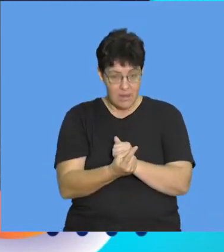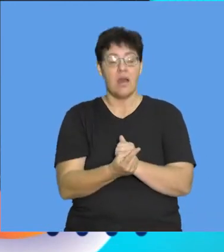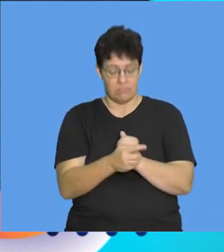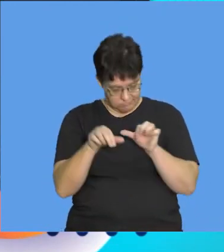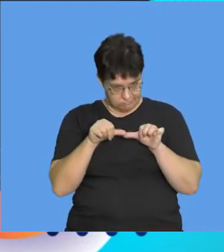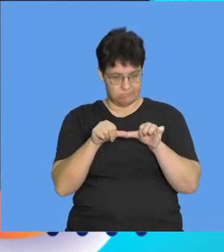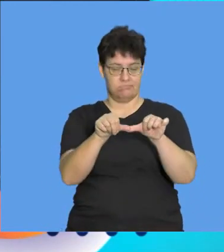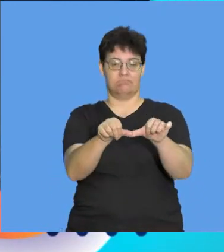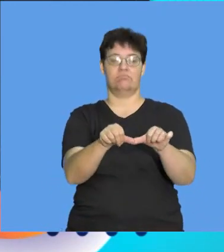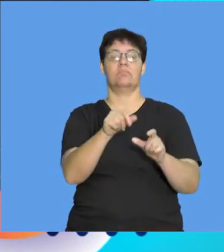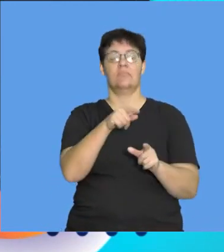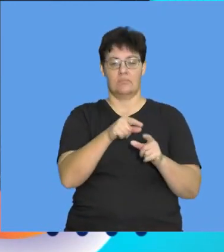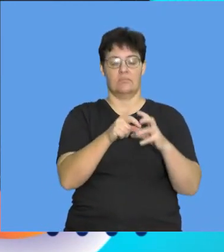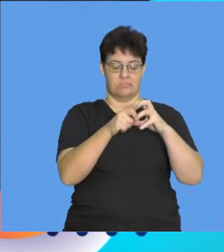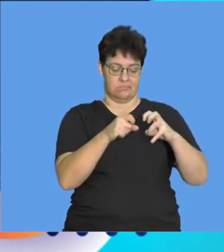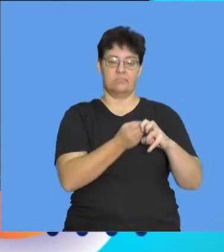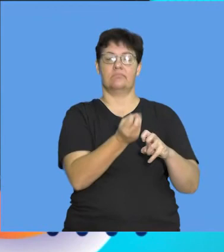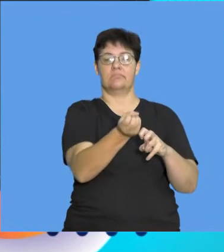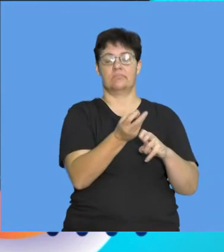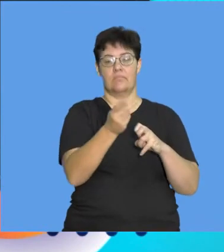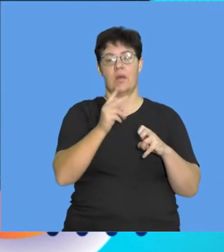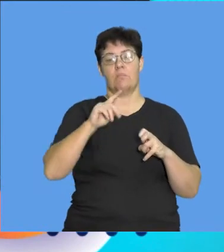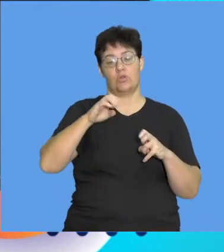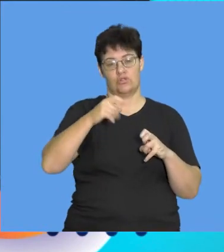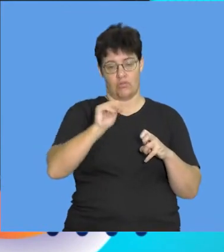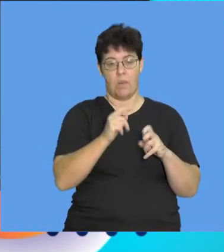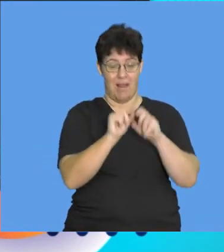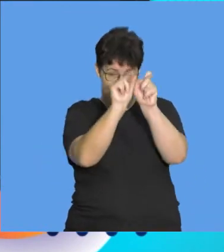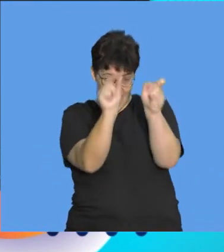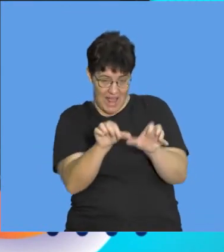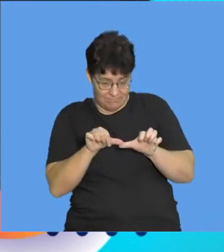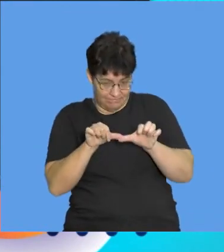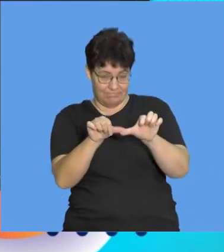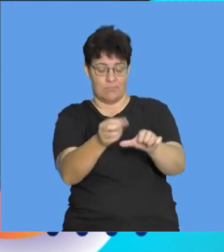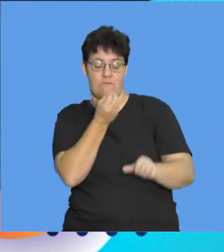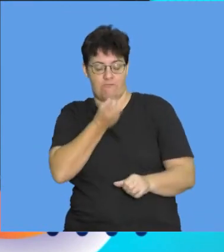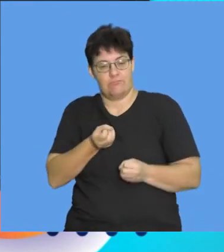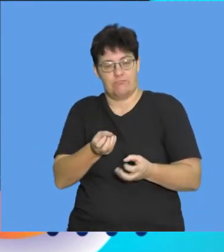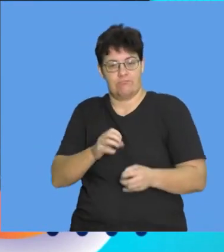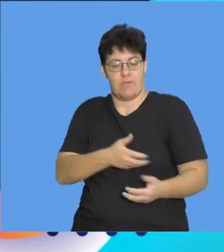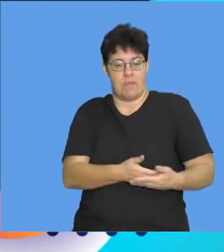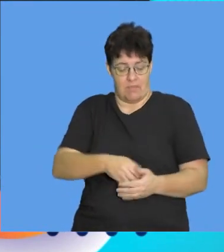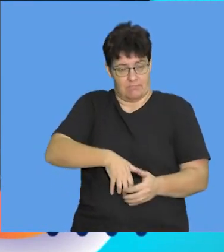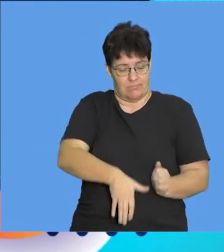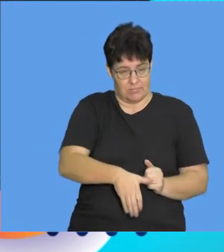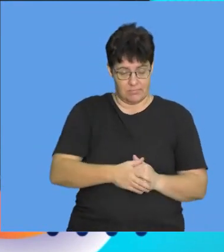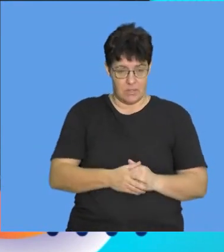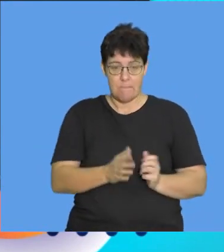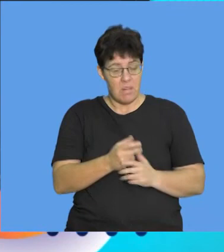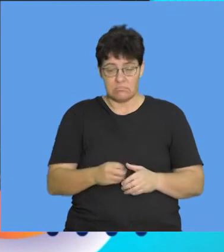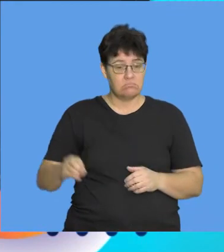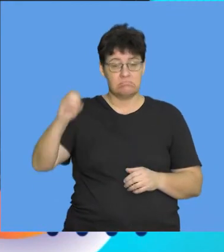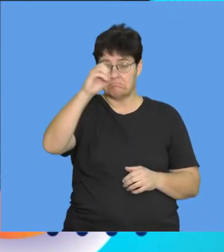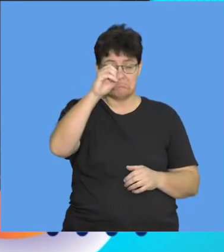produce progesterone, maintaining the lining of the endometrium. However, if there is no sperm present and no